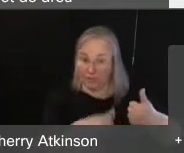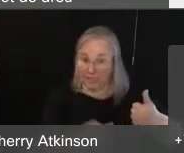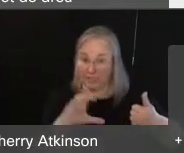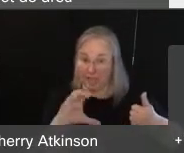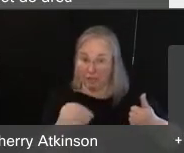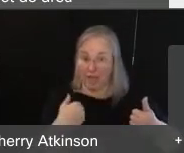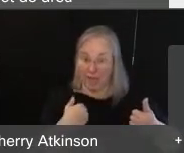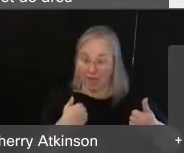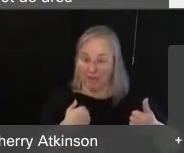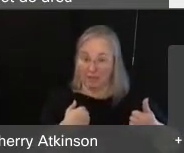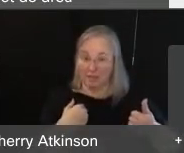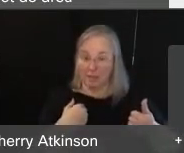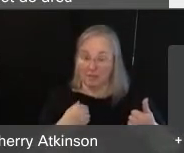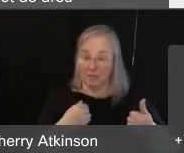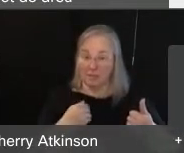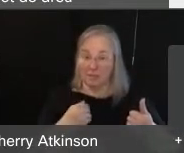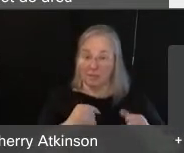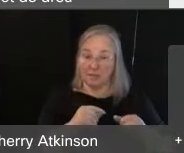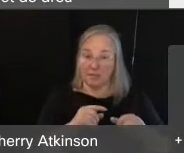seeing